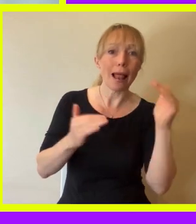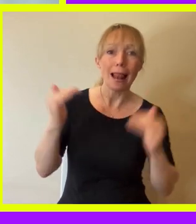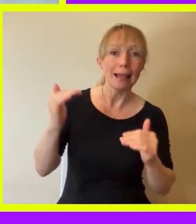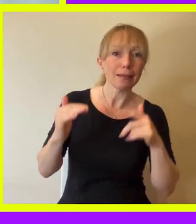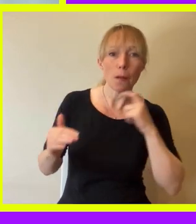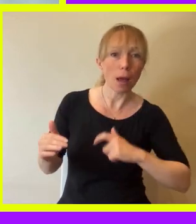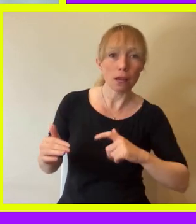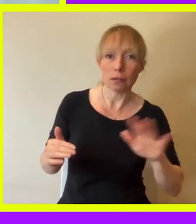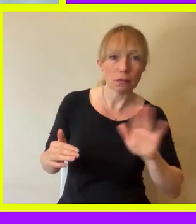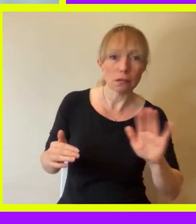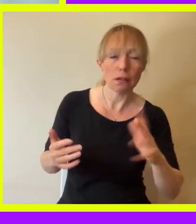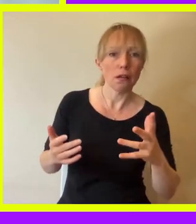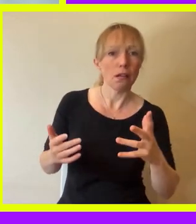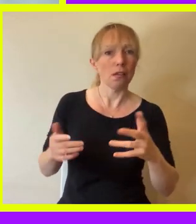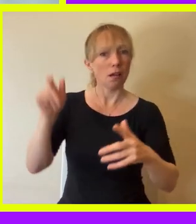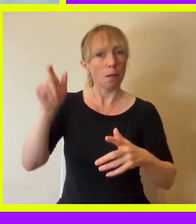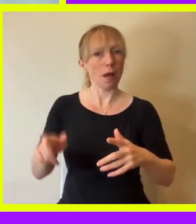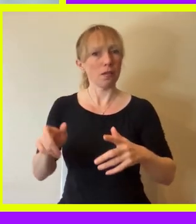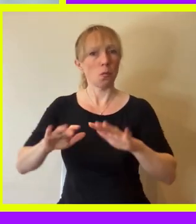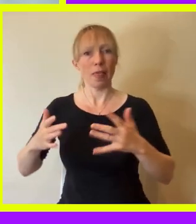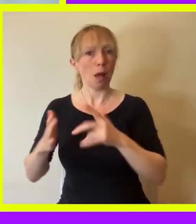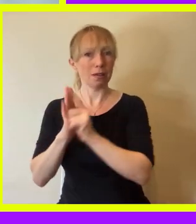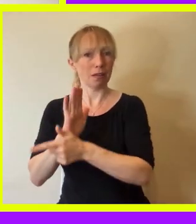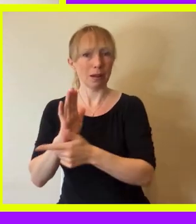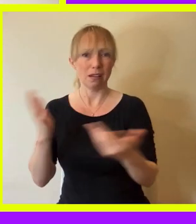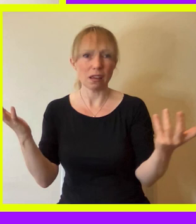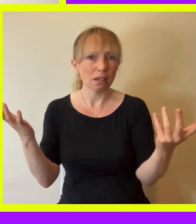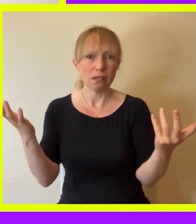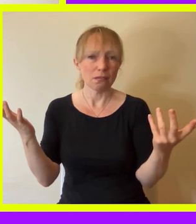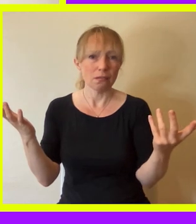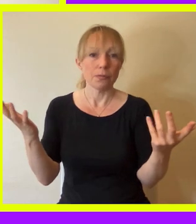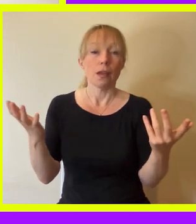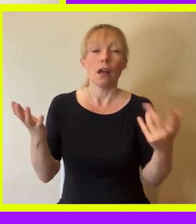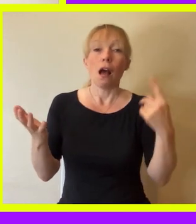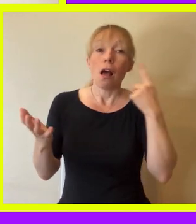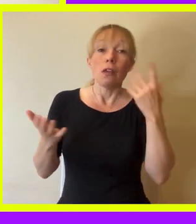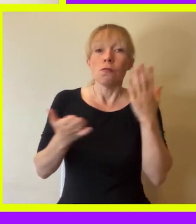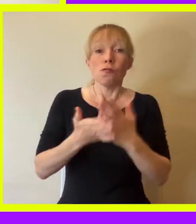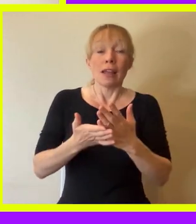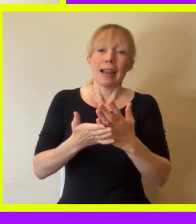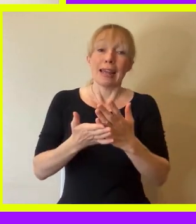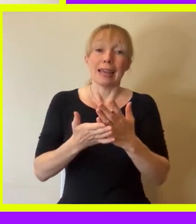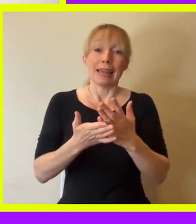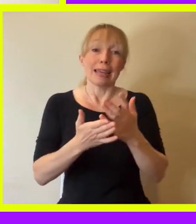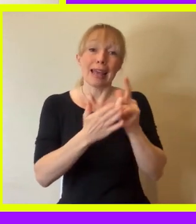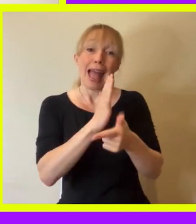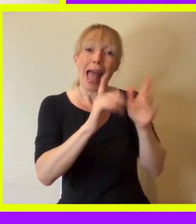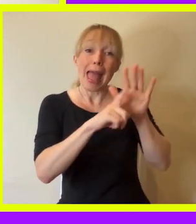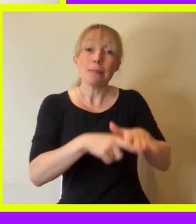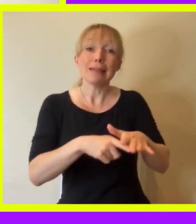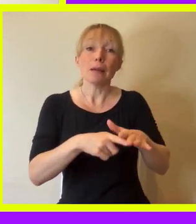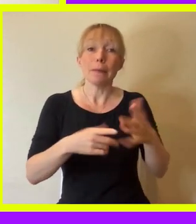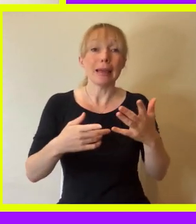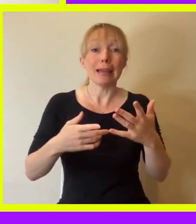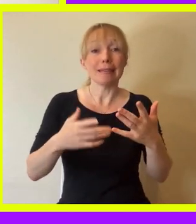person than someone who doesn't have a disability. I think that ultimately ableism is lazy and it's a lack